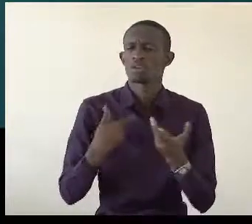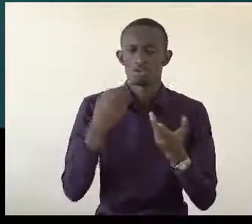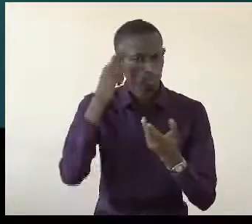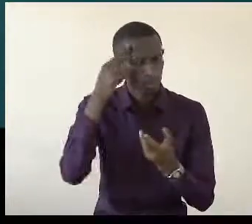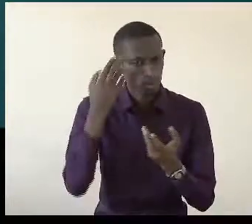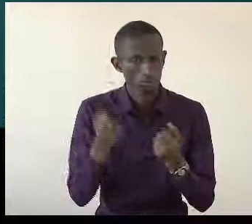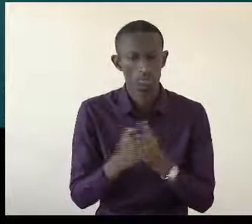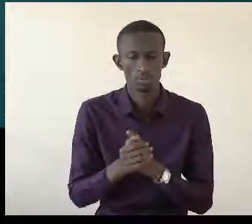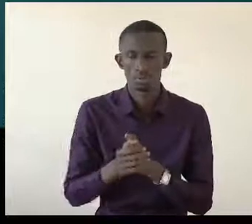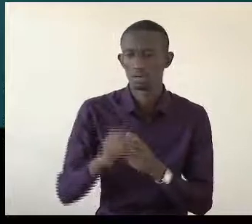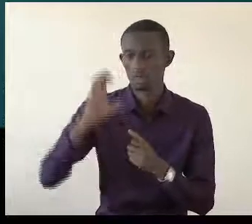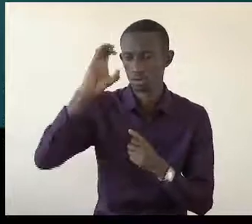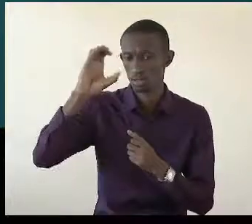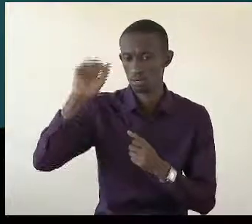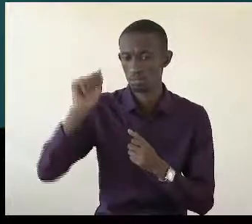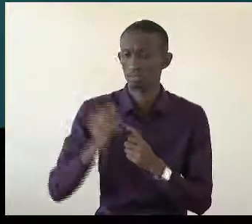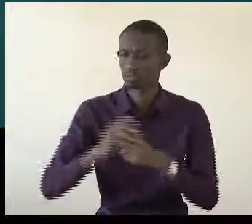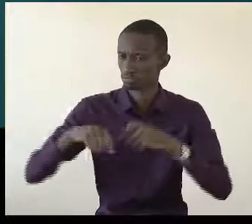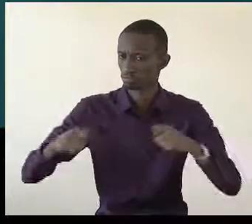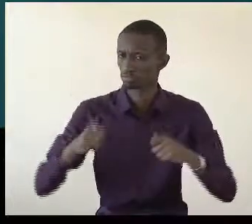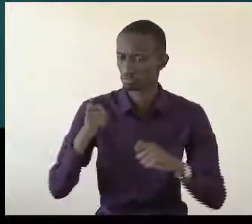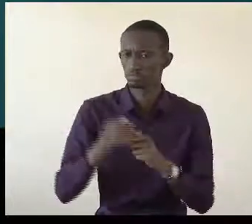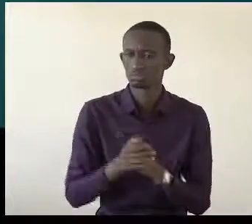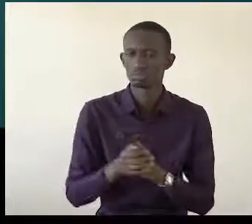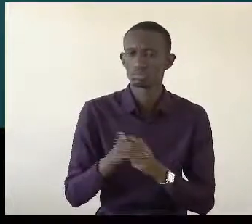solution. Those are ketones. And if